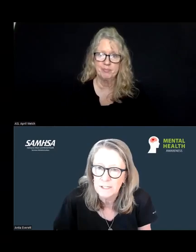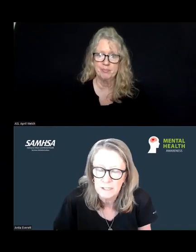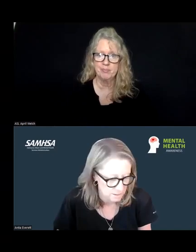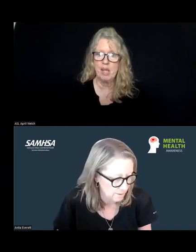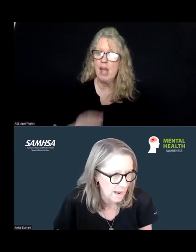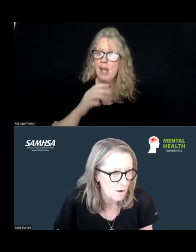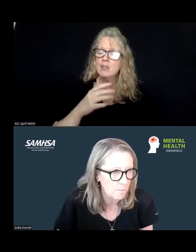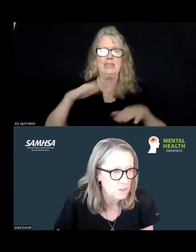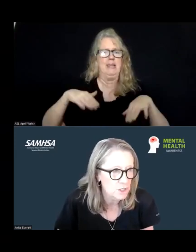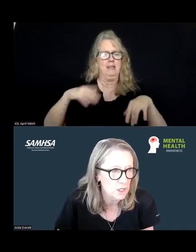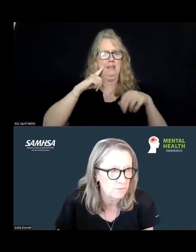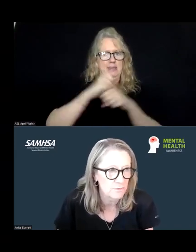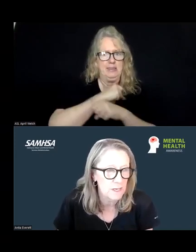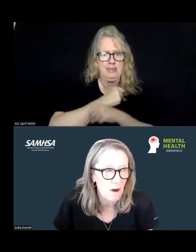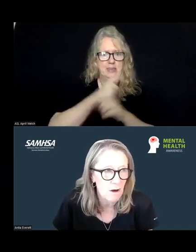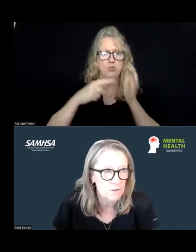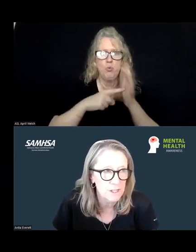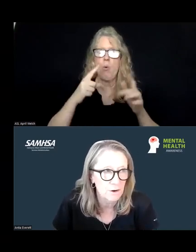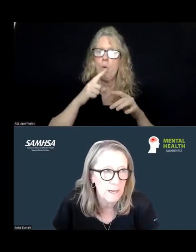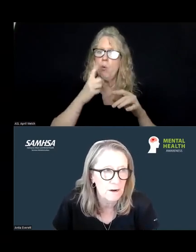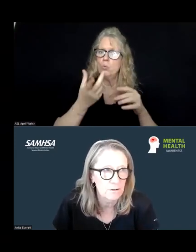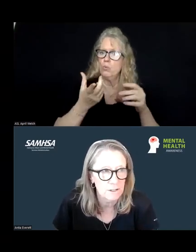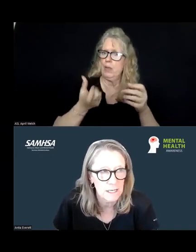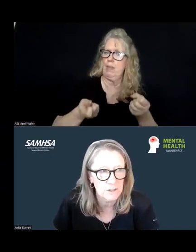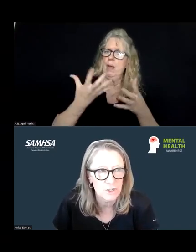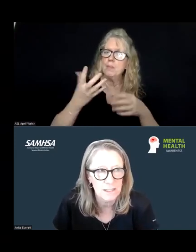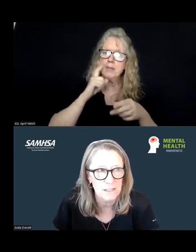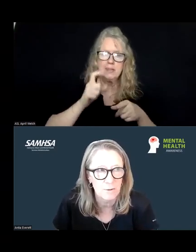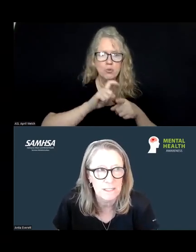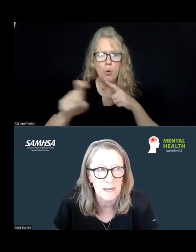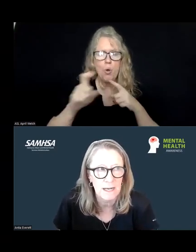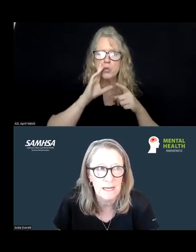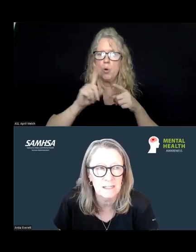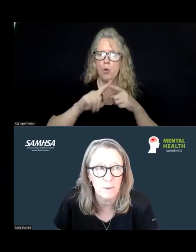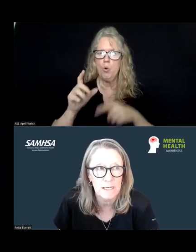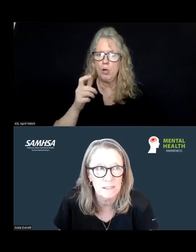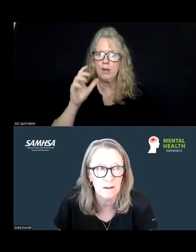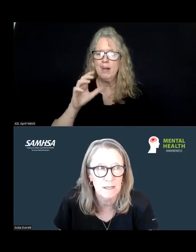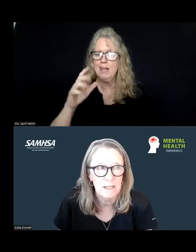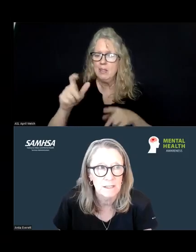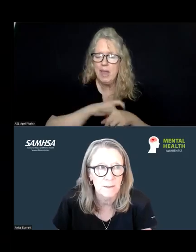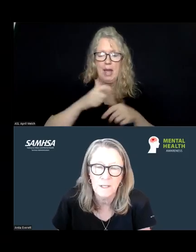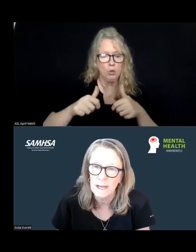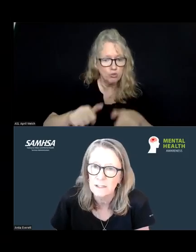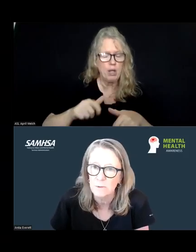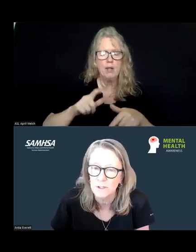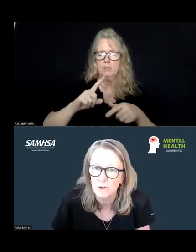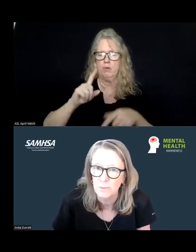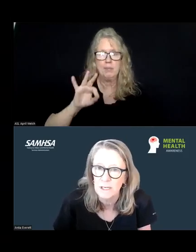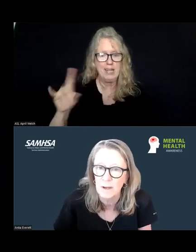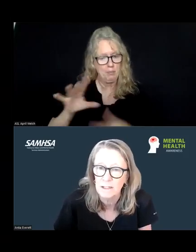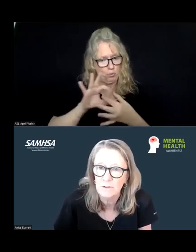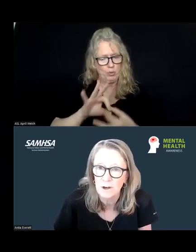don't have statistics on how much of the calls that are made or texts or chats that are made to 988 is based on something that has to